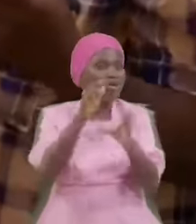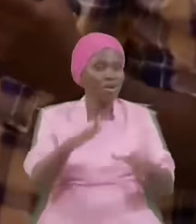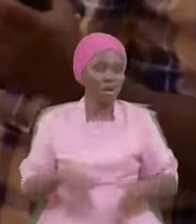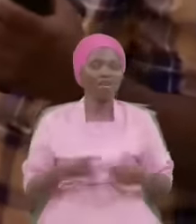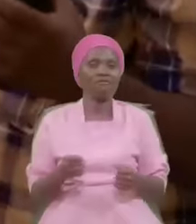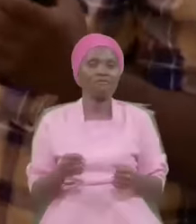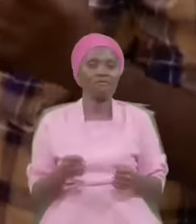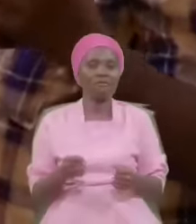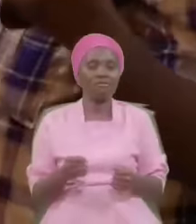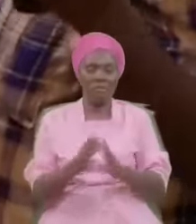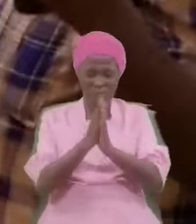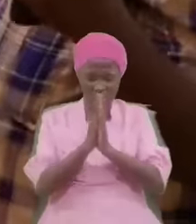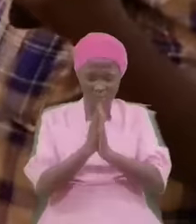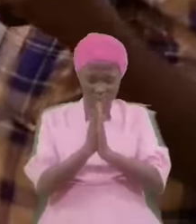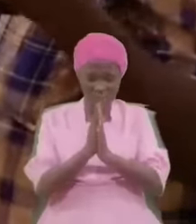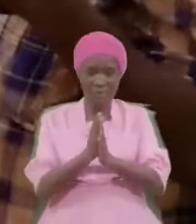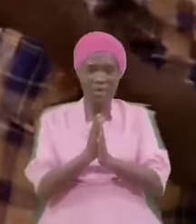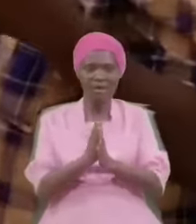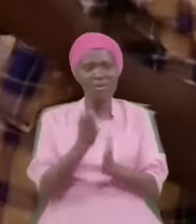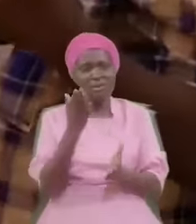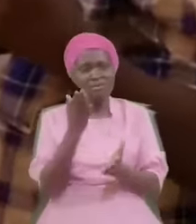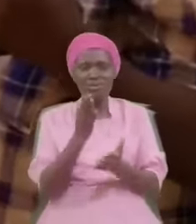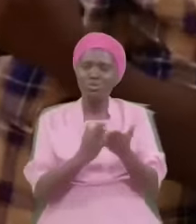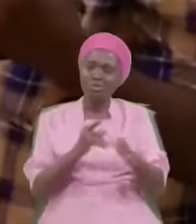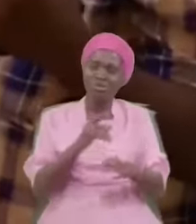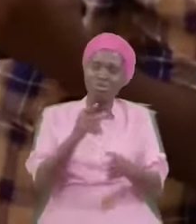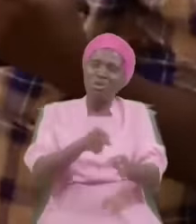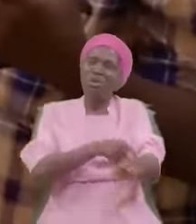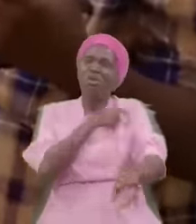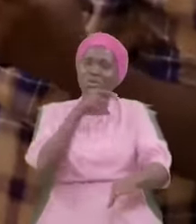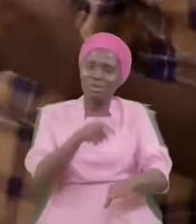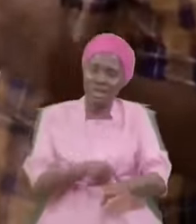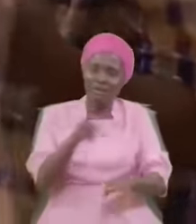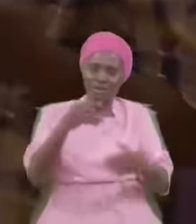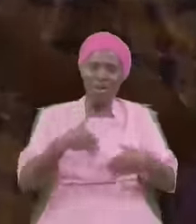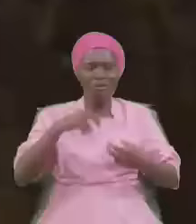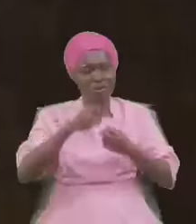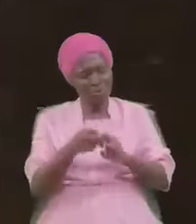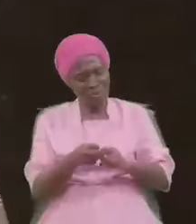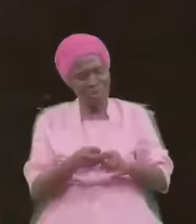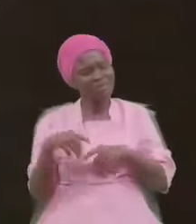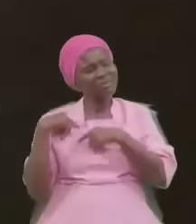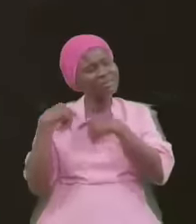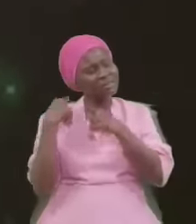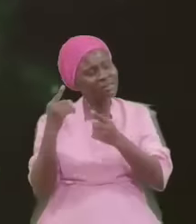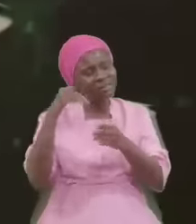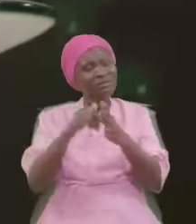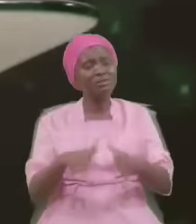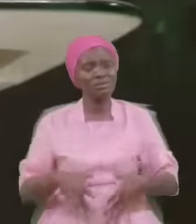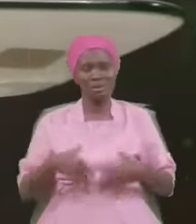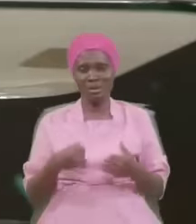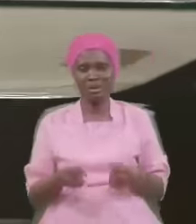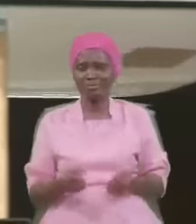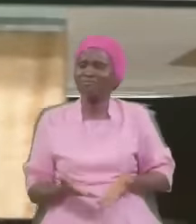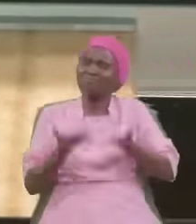You have a load you've been carrying for a long time. It's heavy on your head, heavy on your